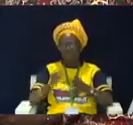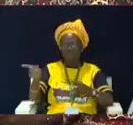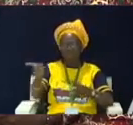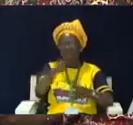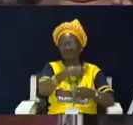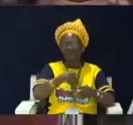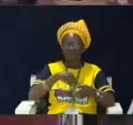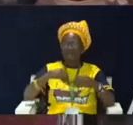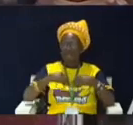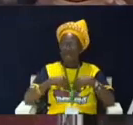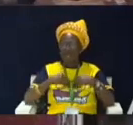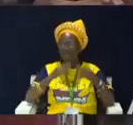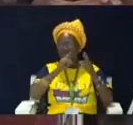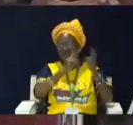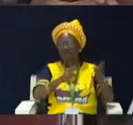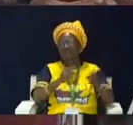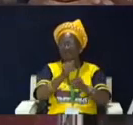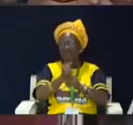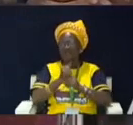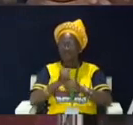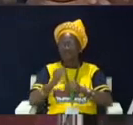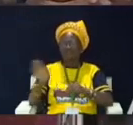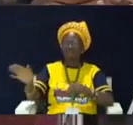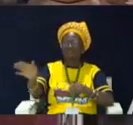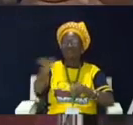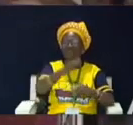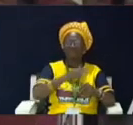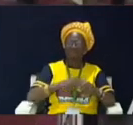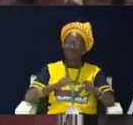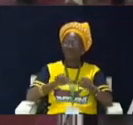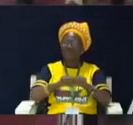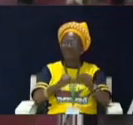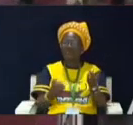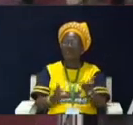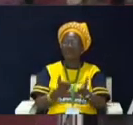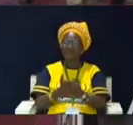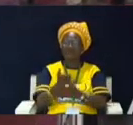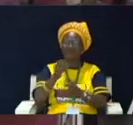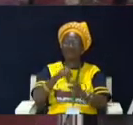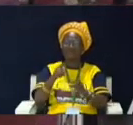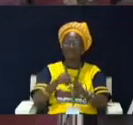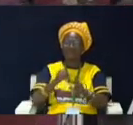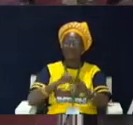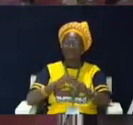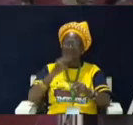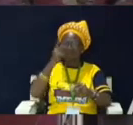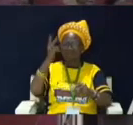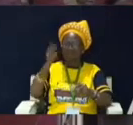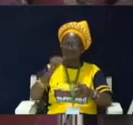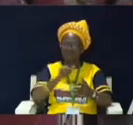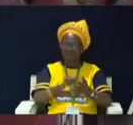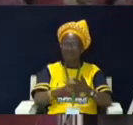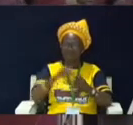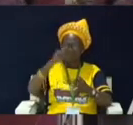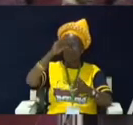When I saw that young man from Chad dancing, I wanted to dance with